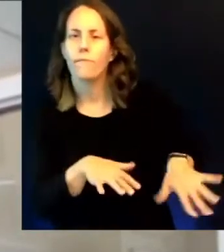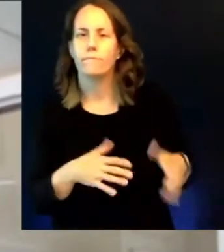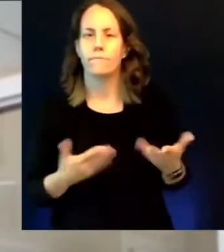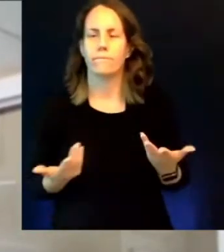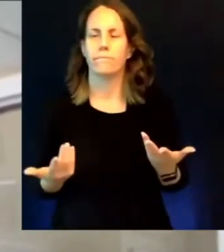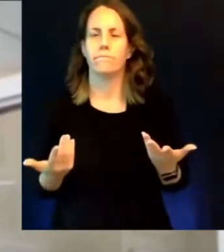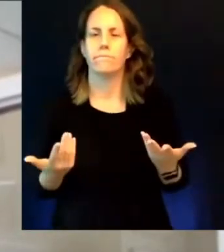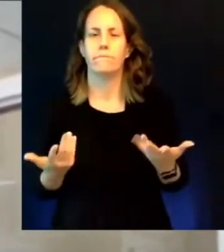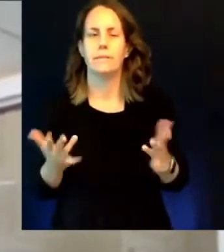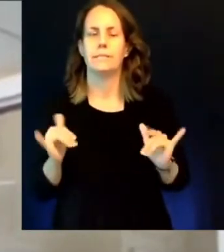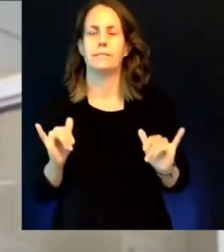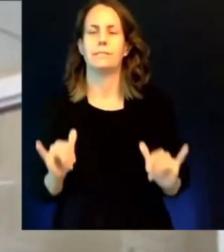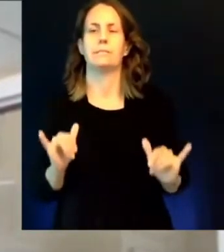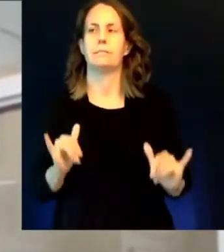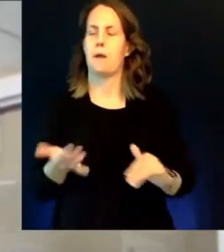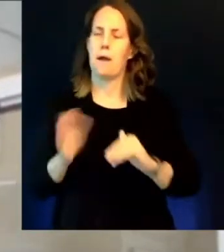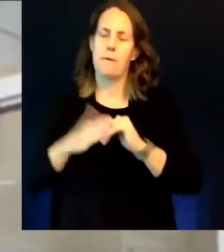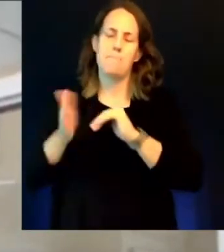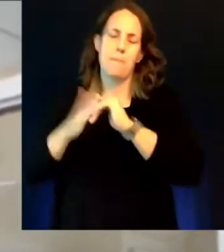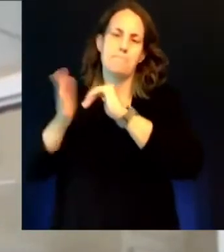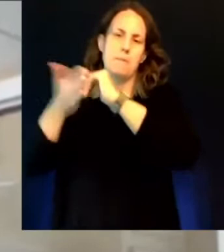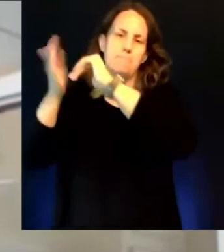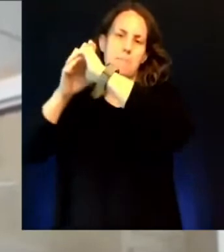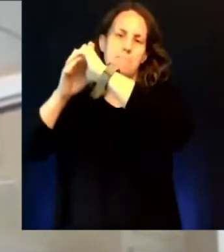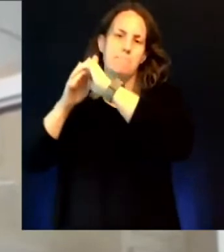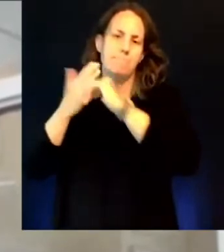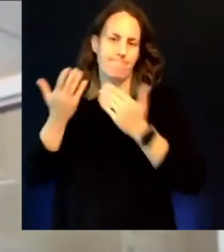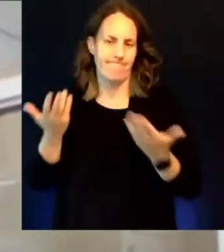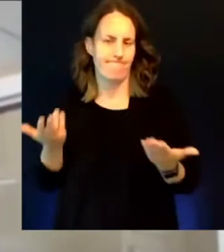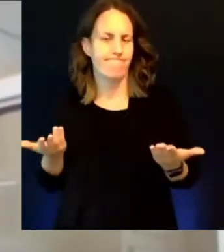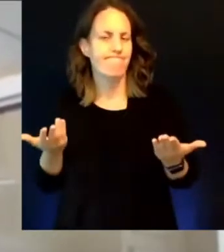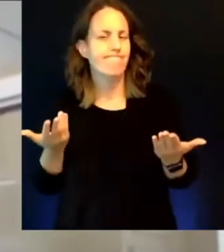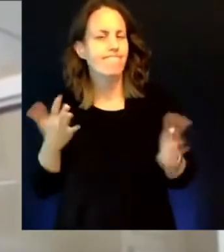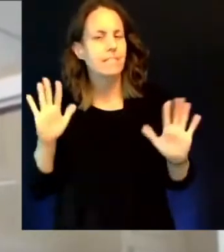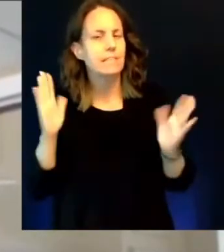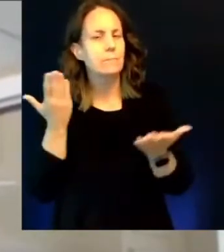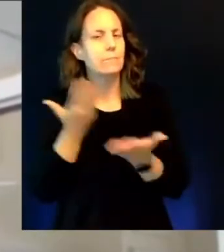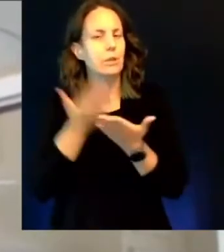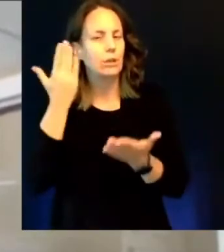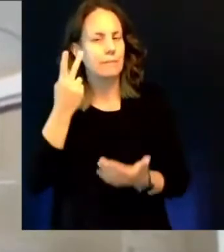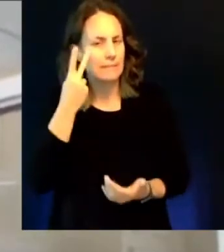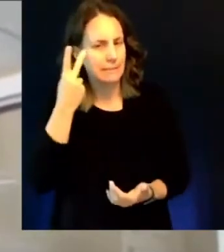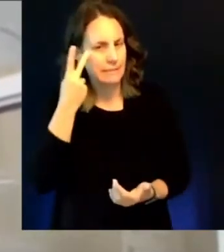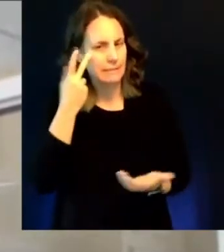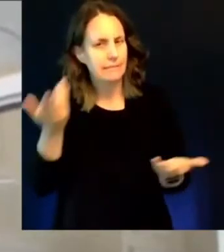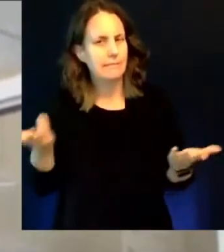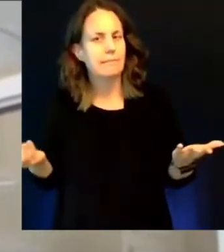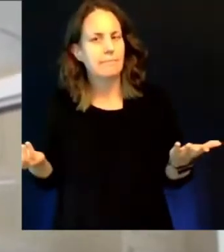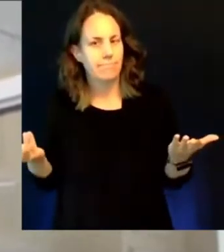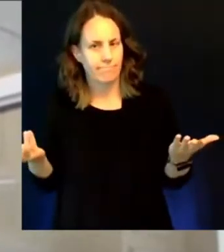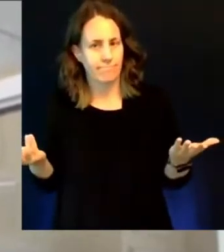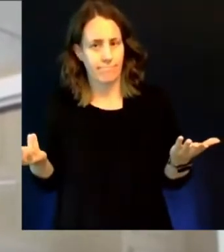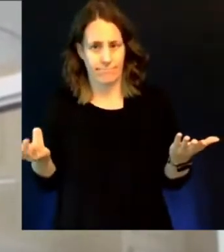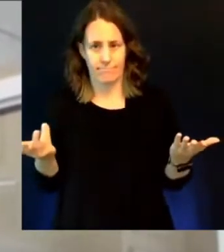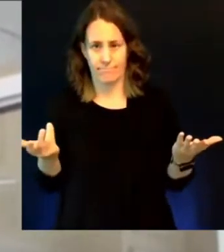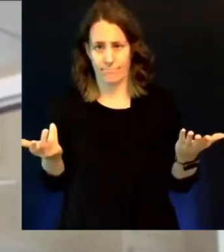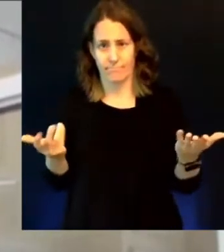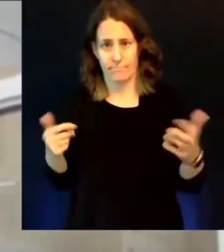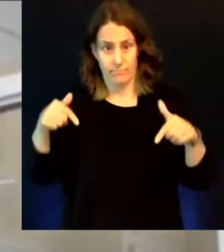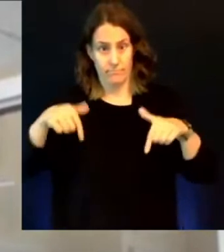in certain areas of this country and increasingly in Wisconsin, we're seeing a large wave. Now, the